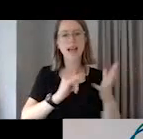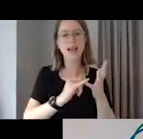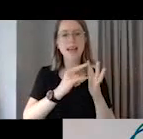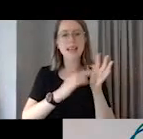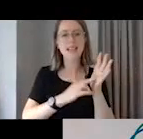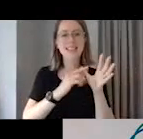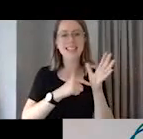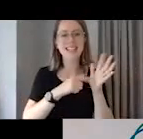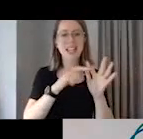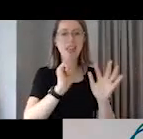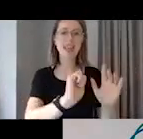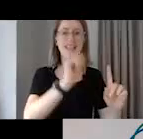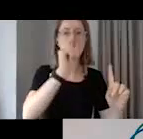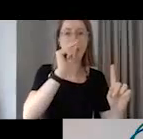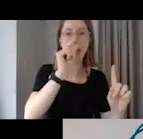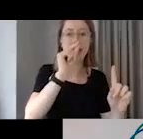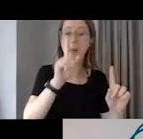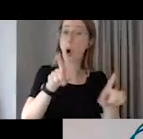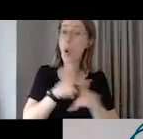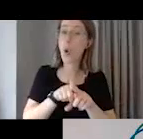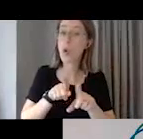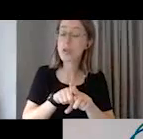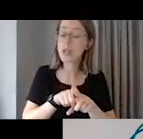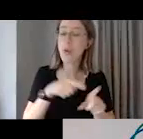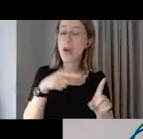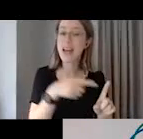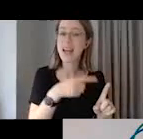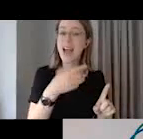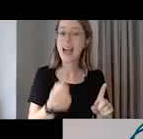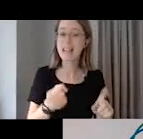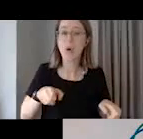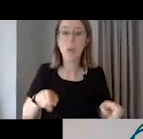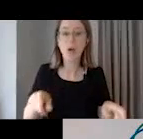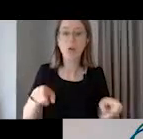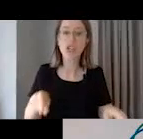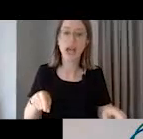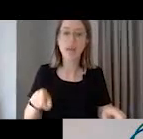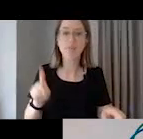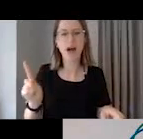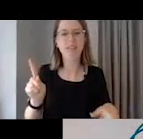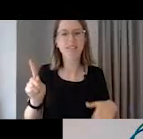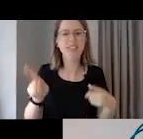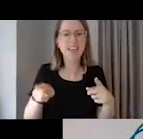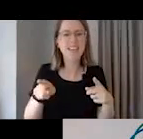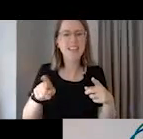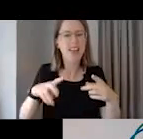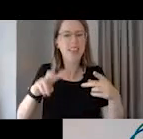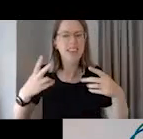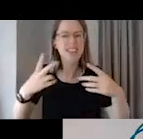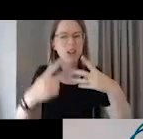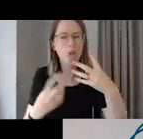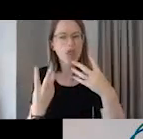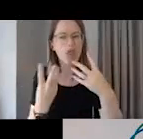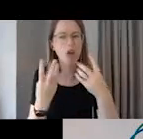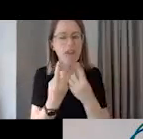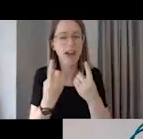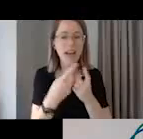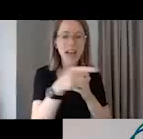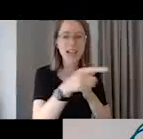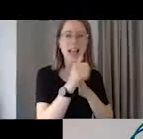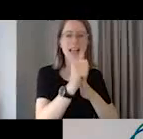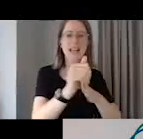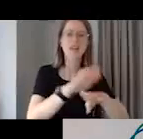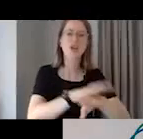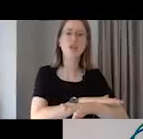his ability. He also happens to be a guy in a wheelchair, but he is leading the Greens out of Western